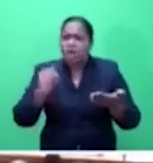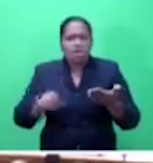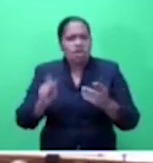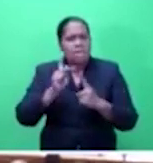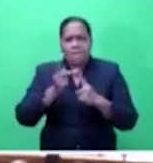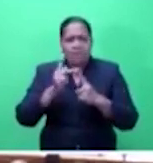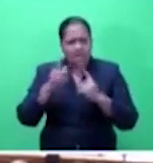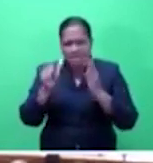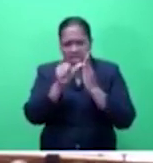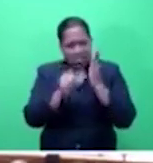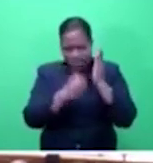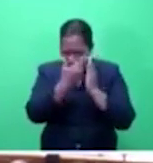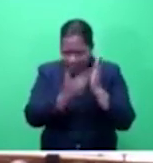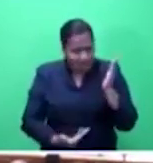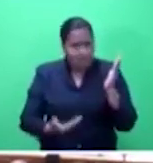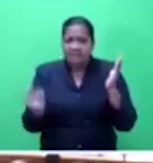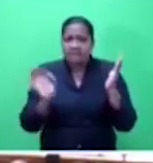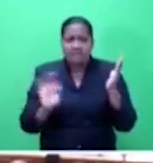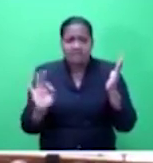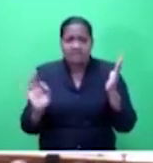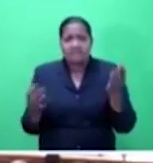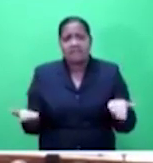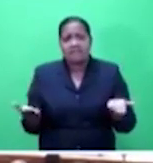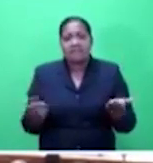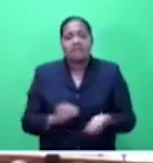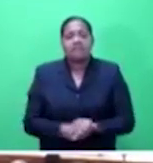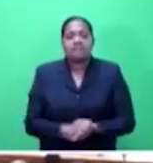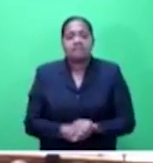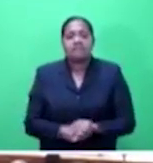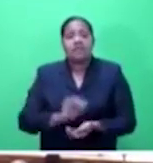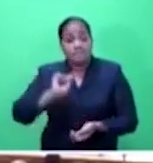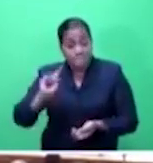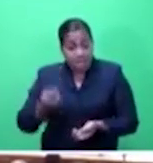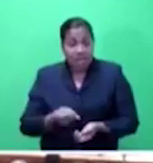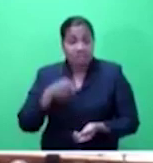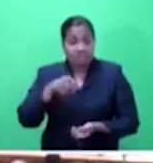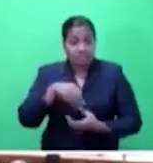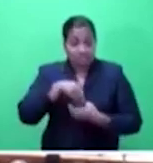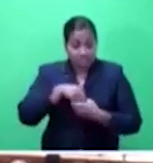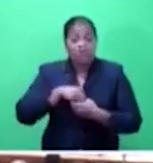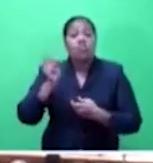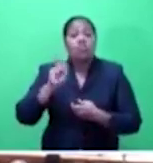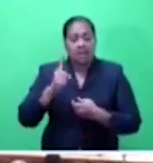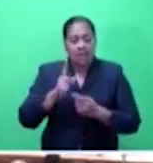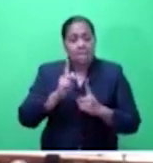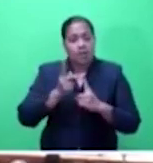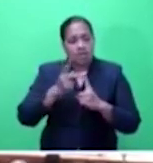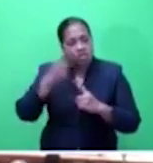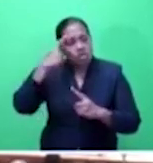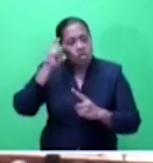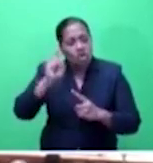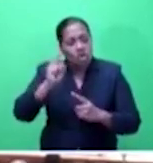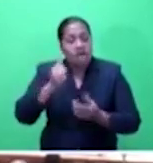behind this article. In fact, Mr. Speaker, sir, it was an overtly and intentionally apolitical call for assistance